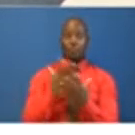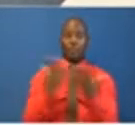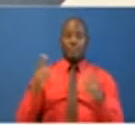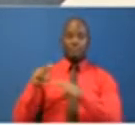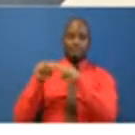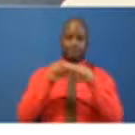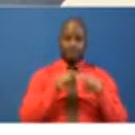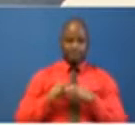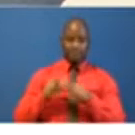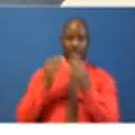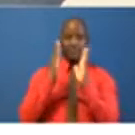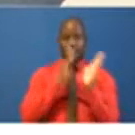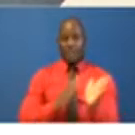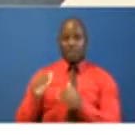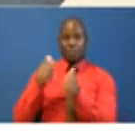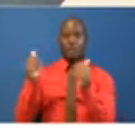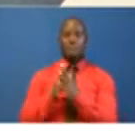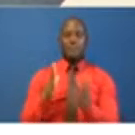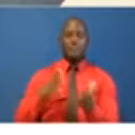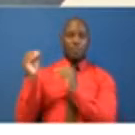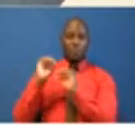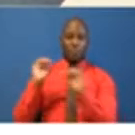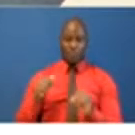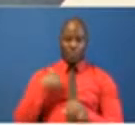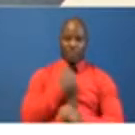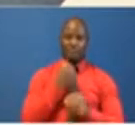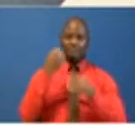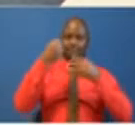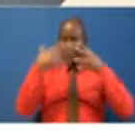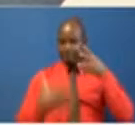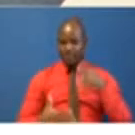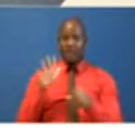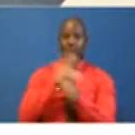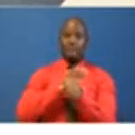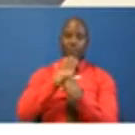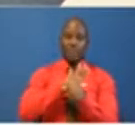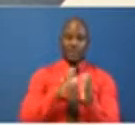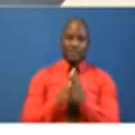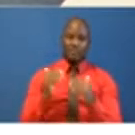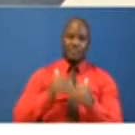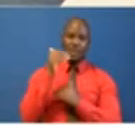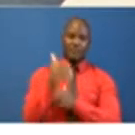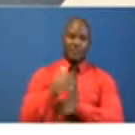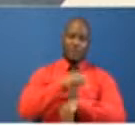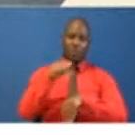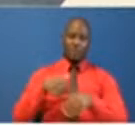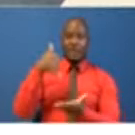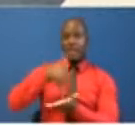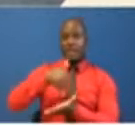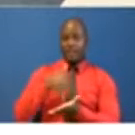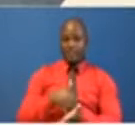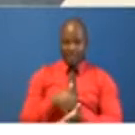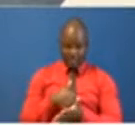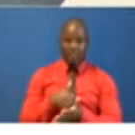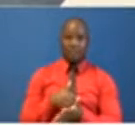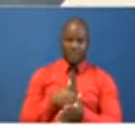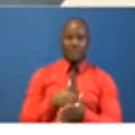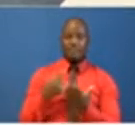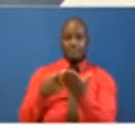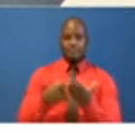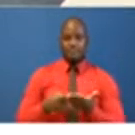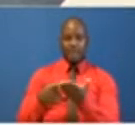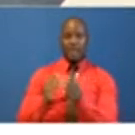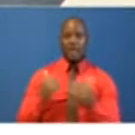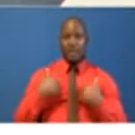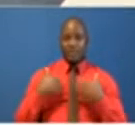seated prepare yourself don't move because we've got a lot lined up for you in the coming hours including the kind of discussion we'll be